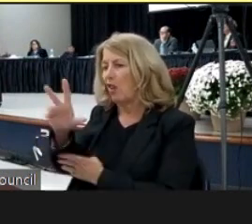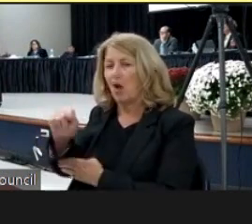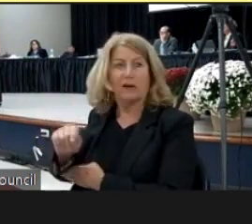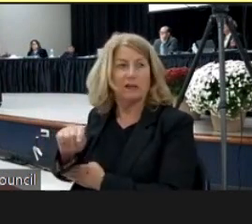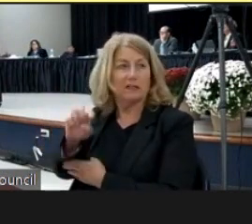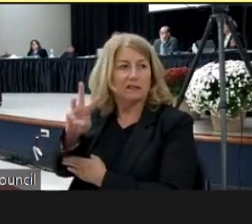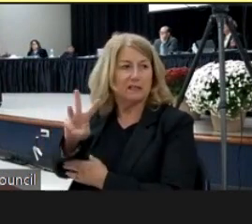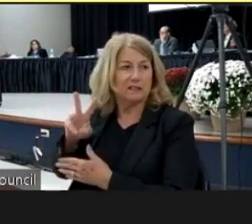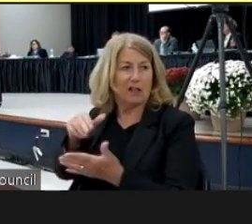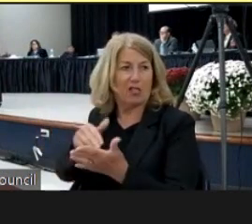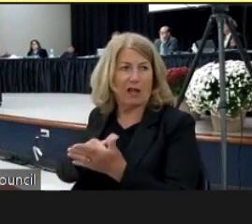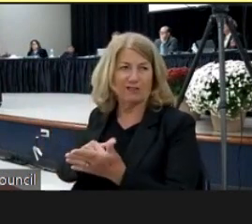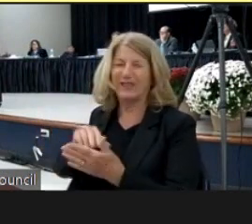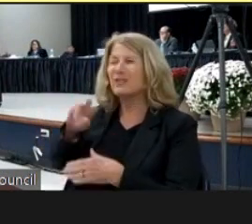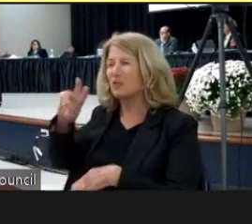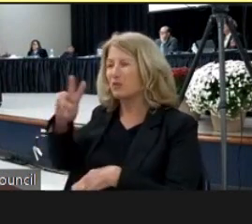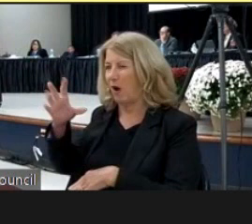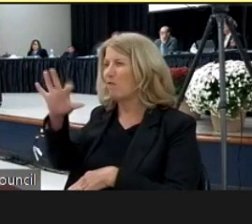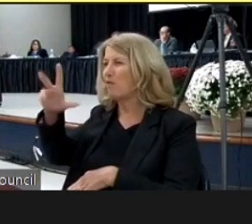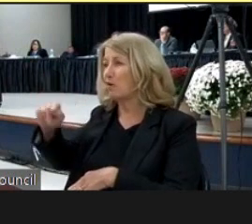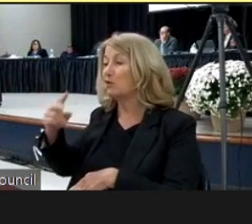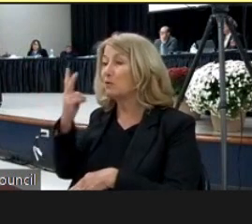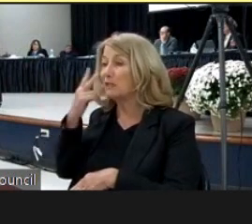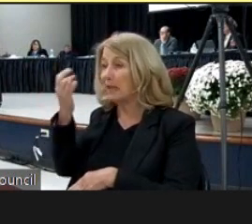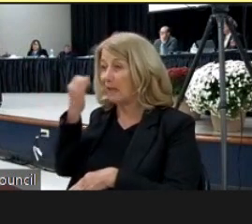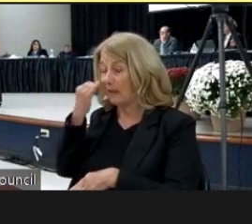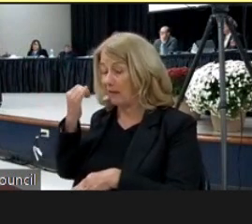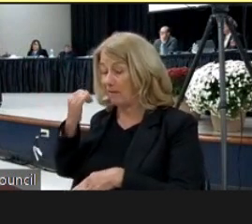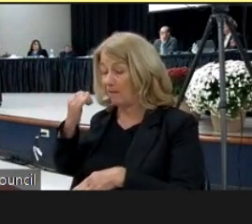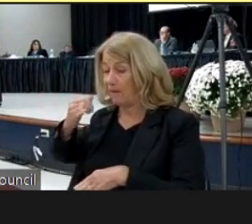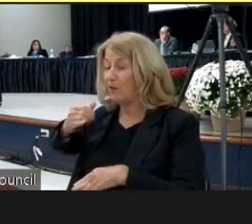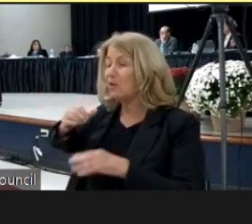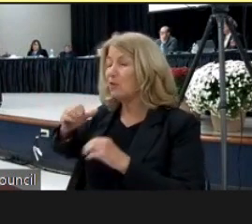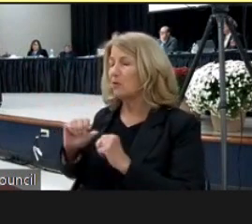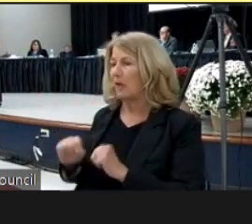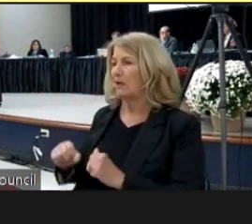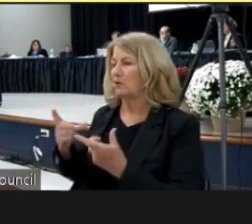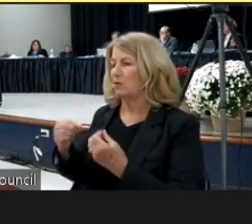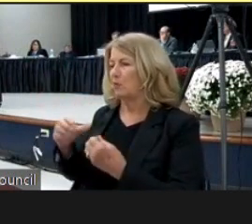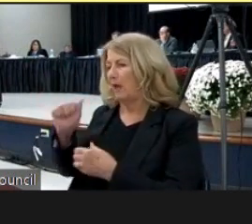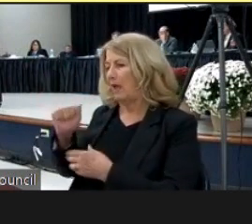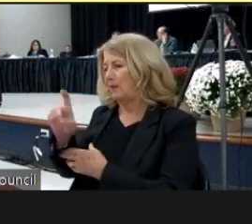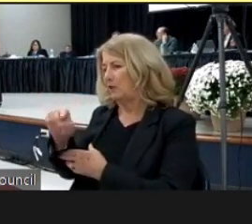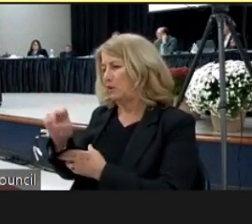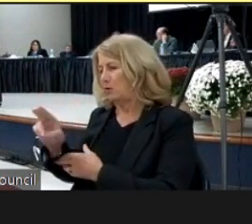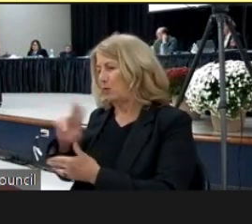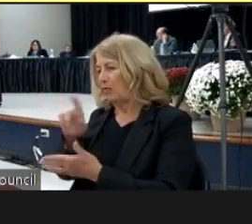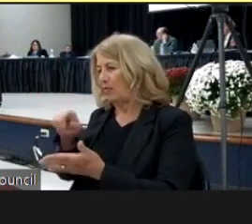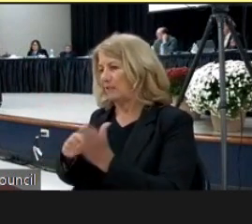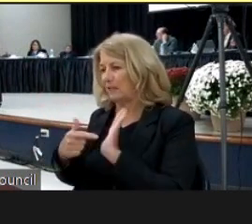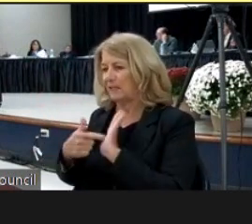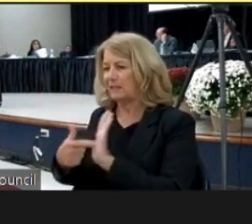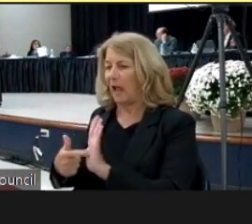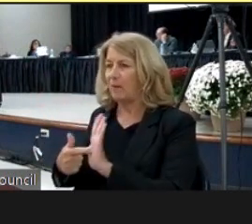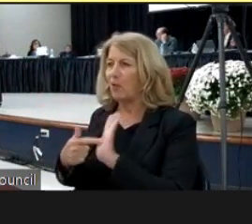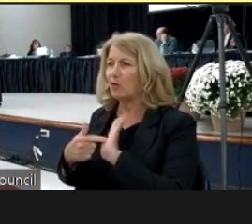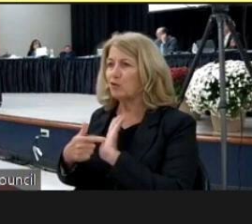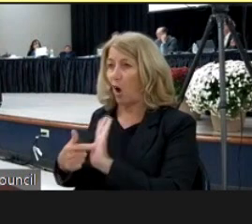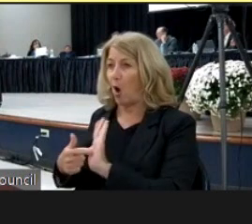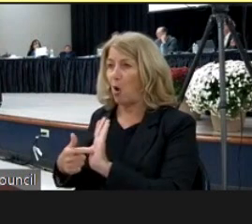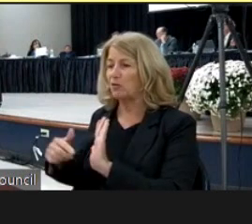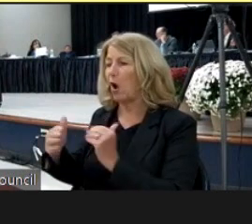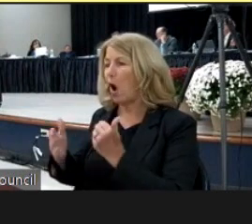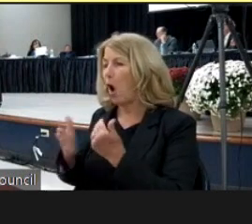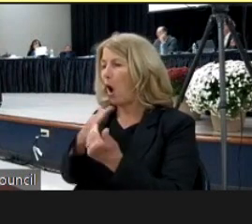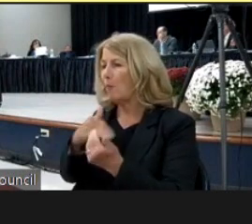to see if by applying the standards, could you do an ADU? And this example here shows almost a 2,000